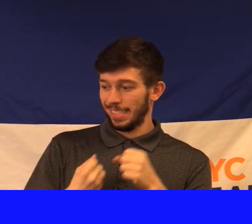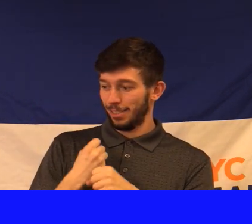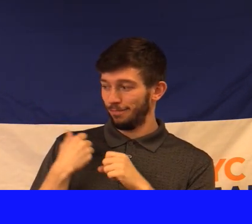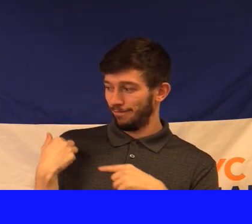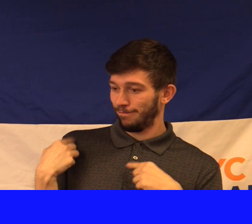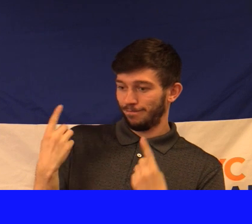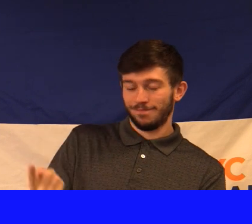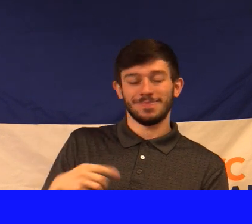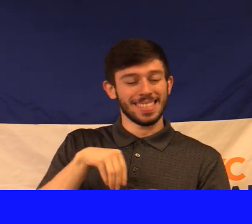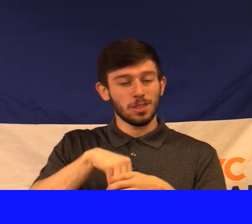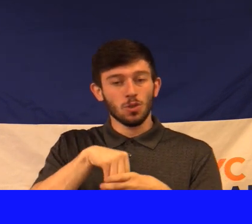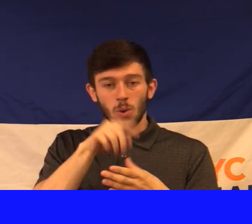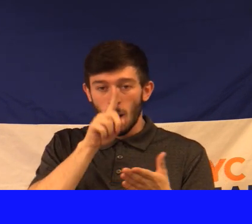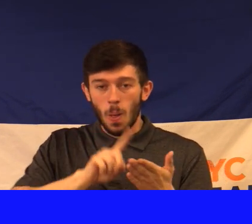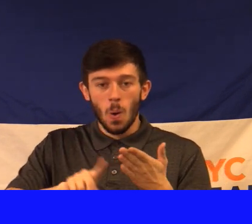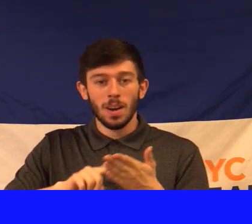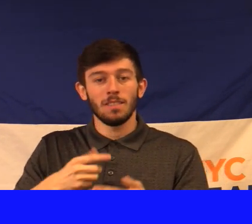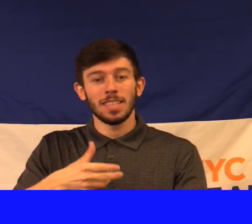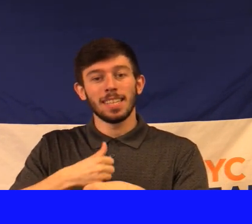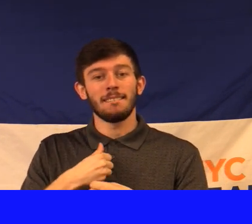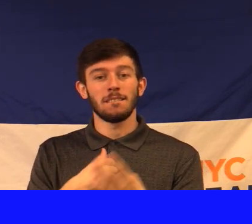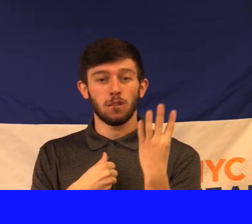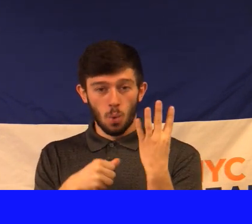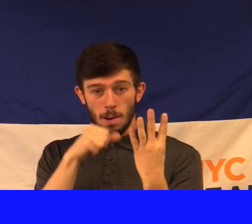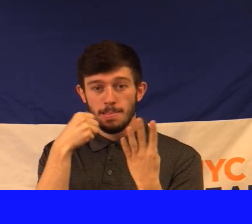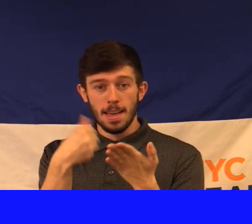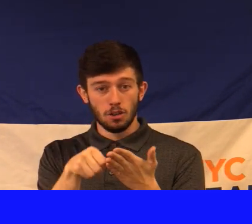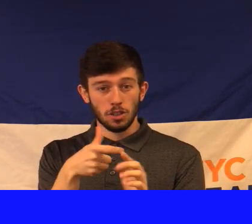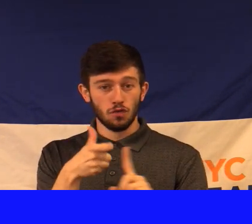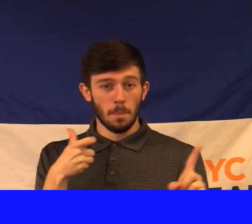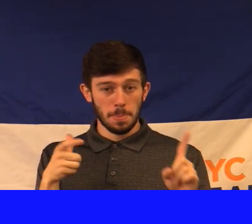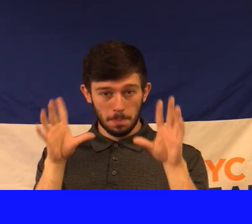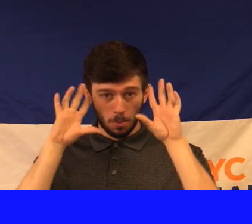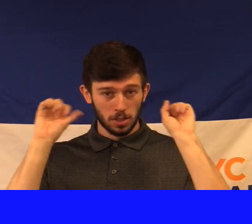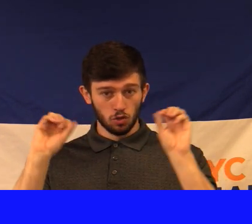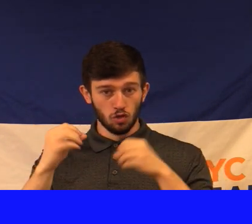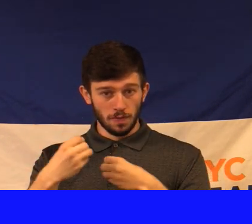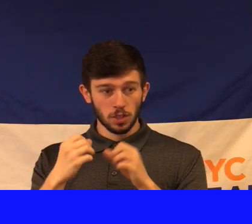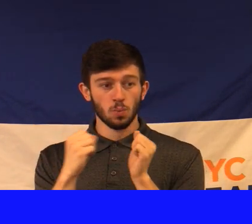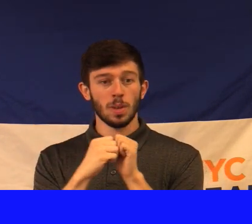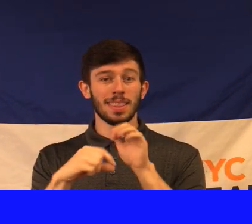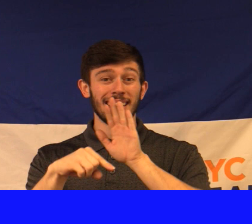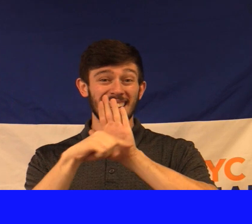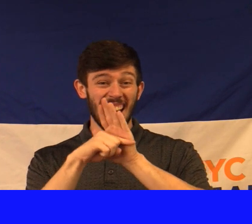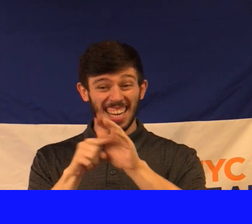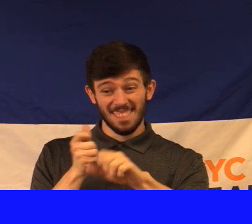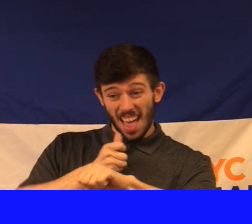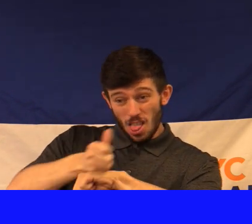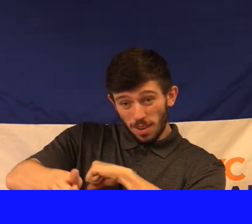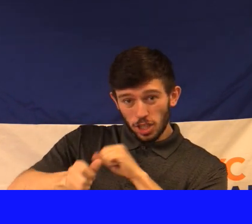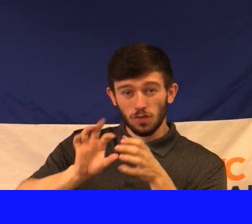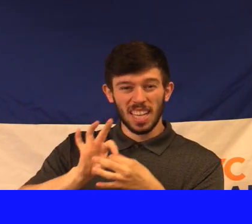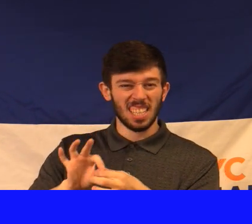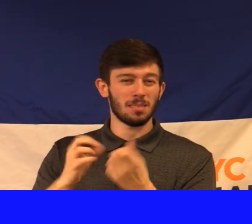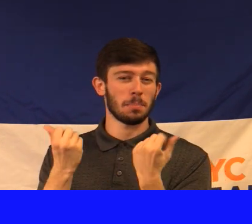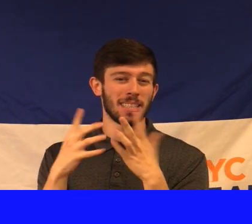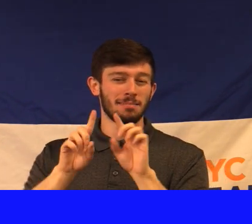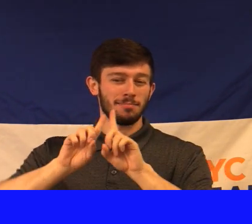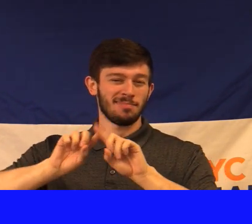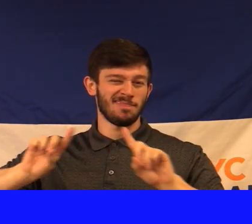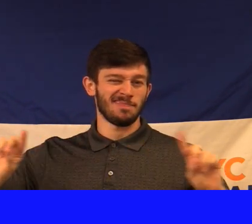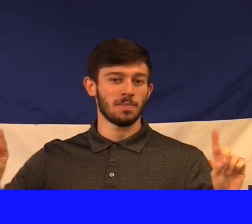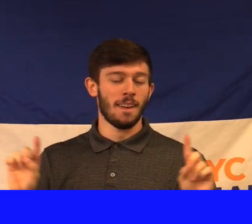year, internal audits received 4 letters from the President's office with negative allegations regarding various